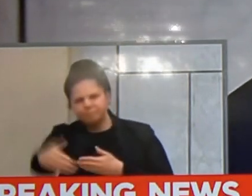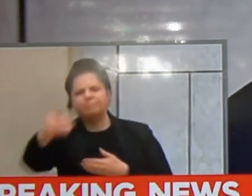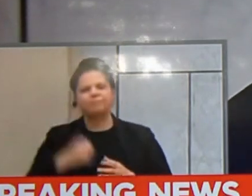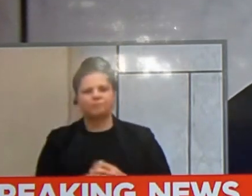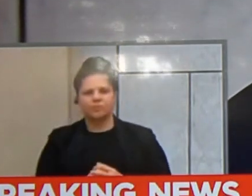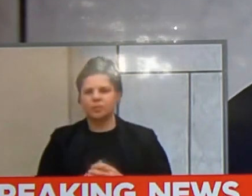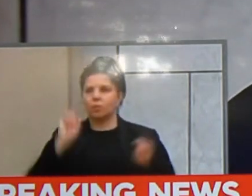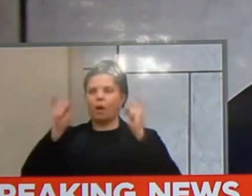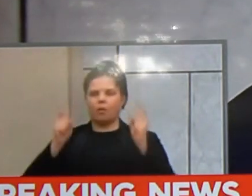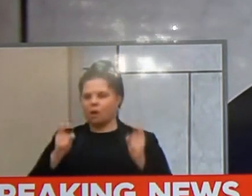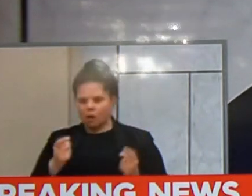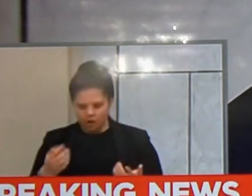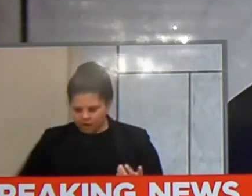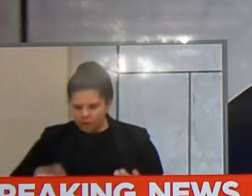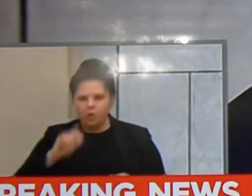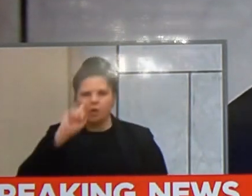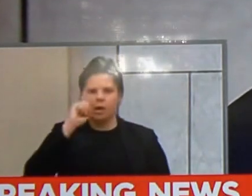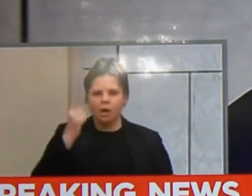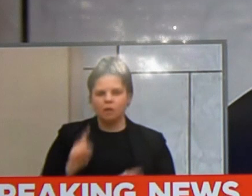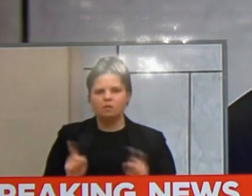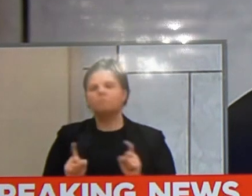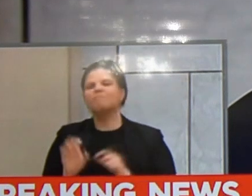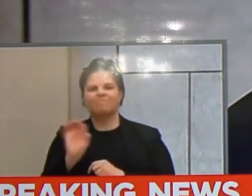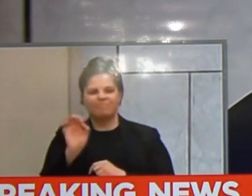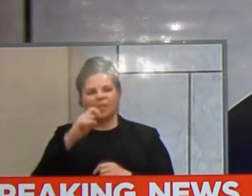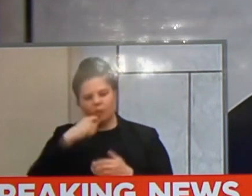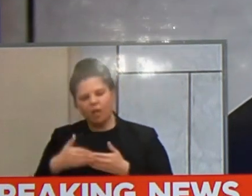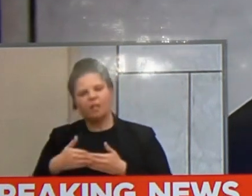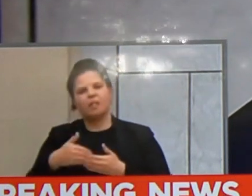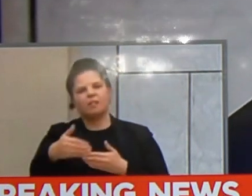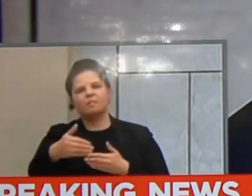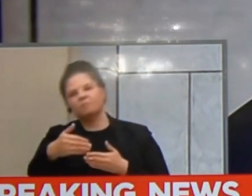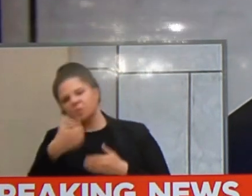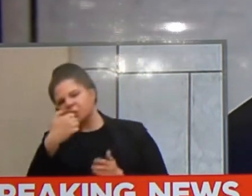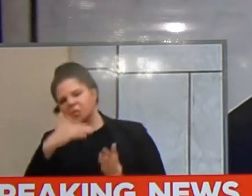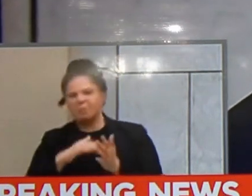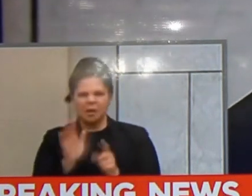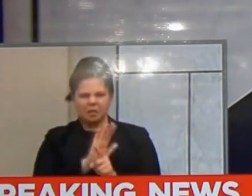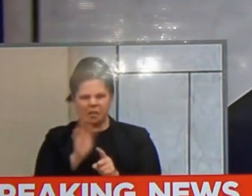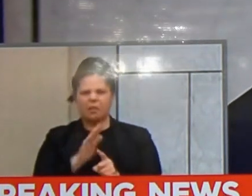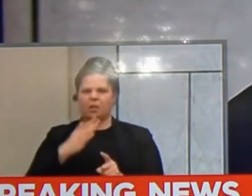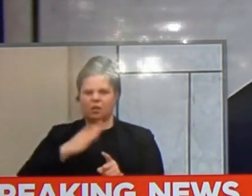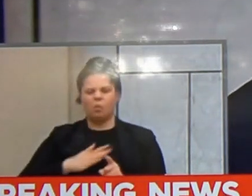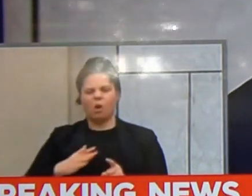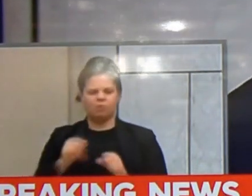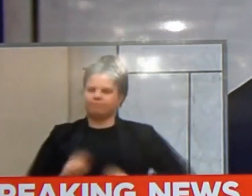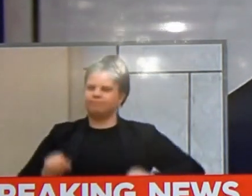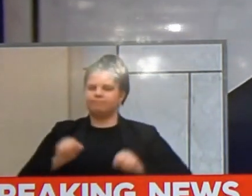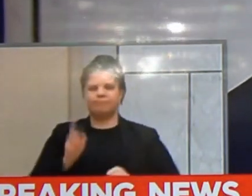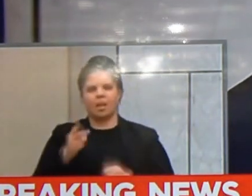to go back to business as usual and enable those businesses to succeed and the landlords also to succeed in the